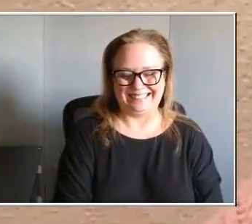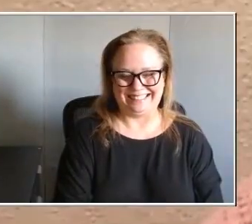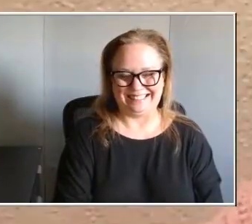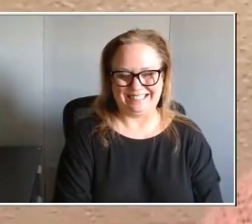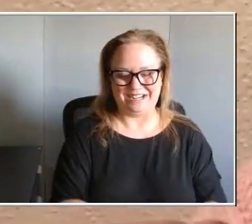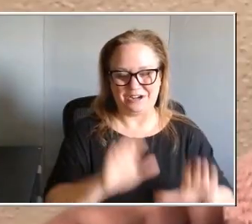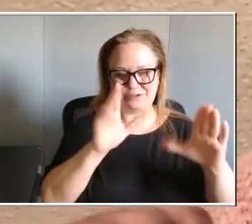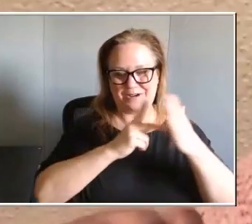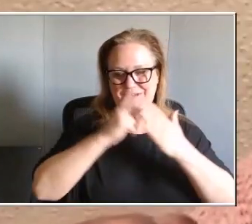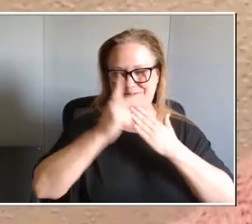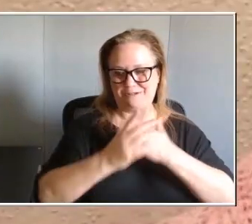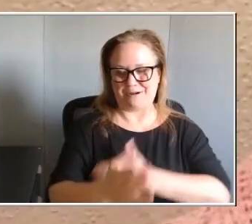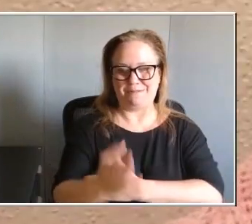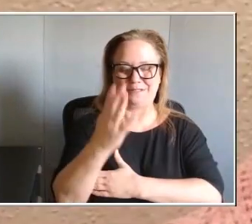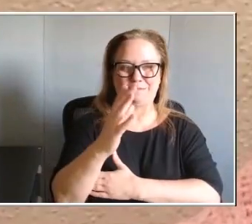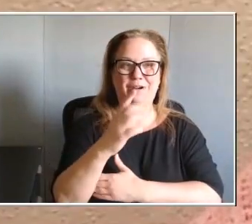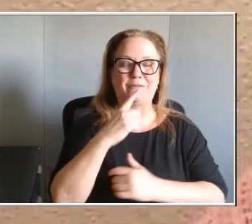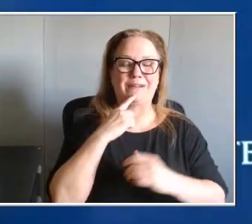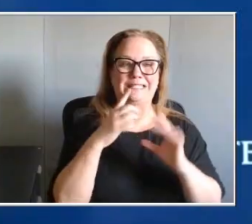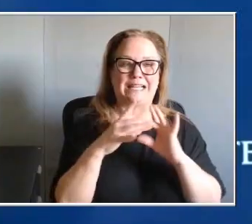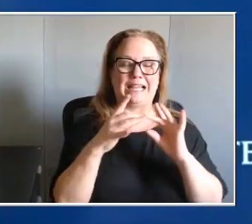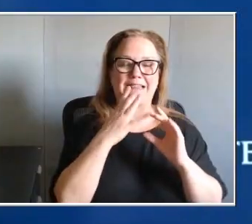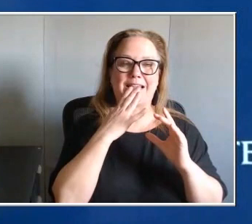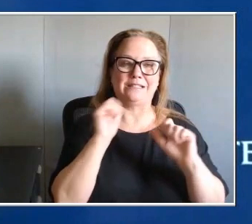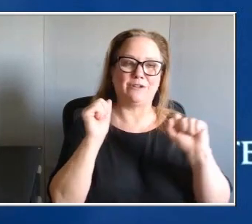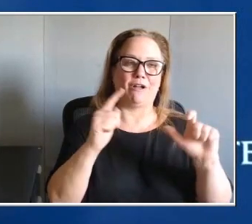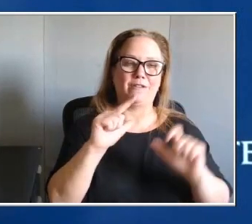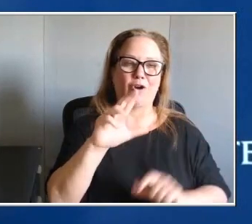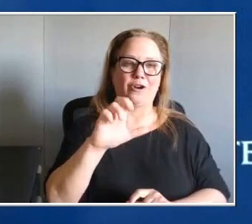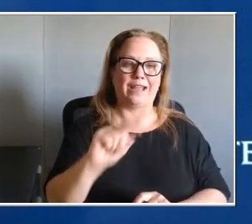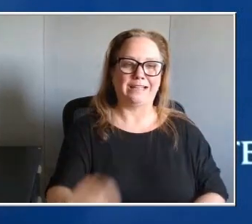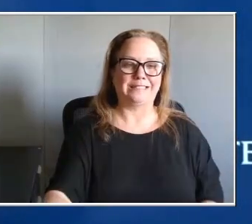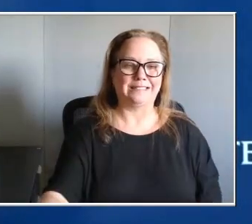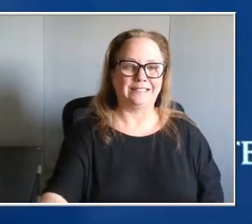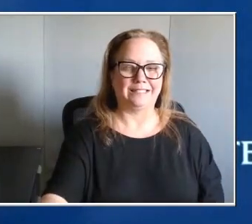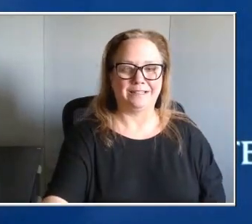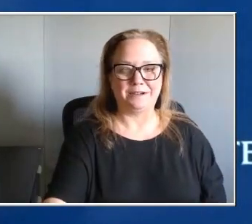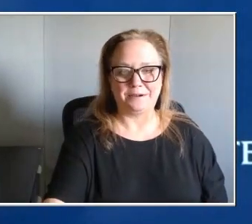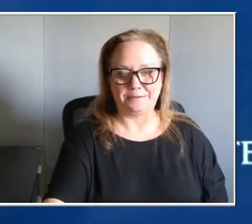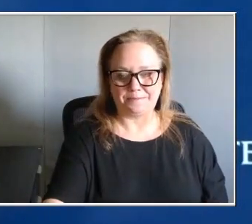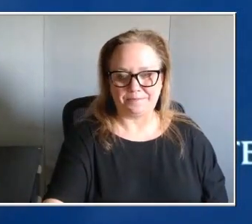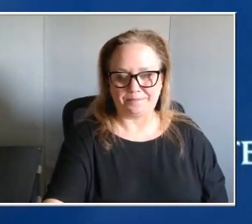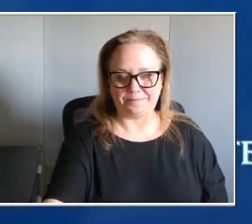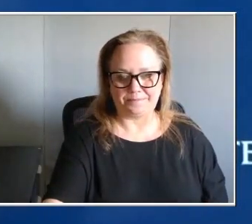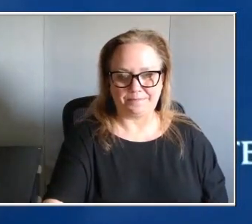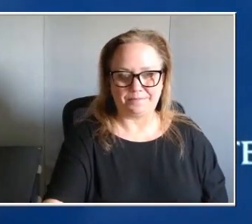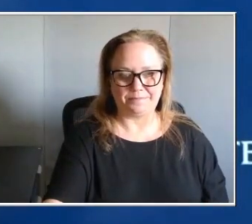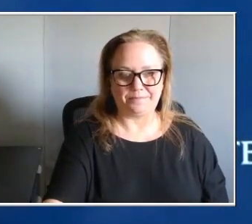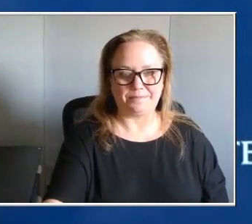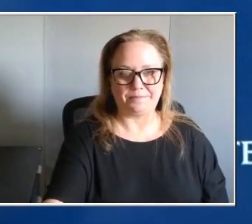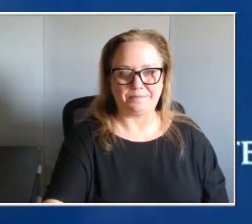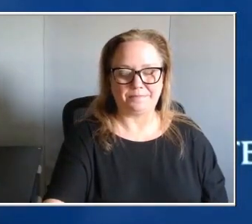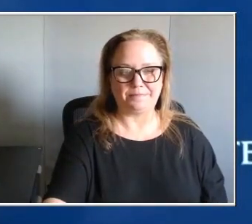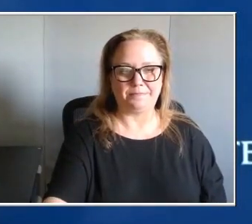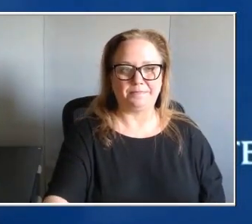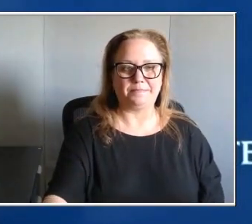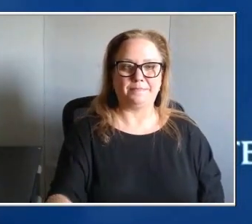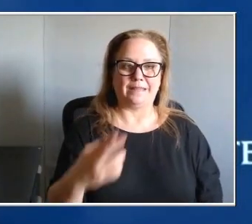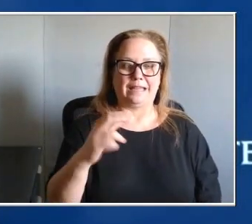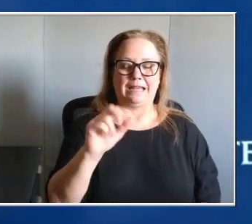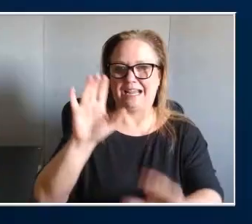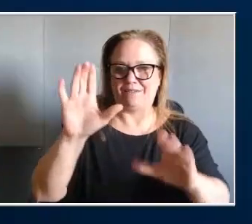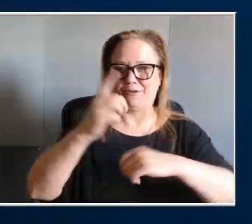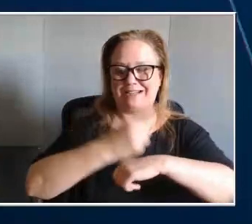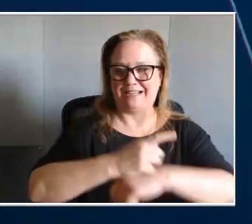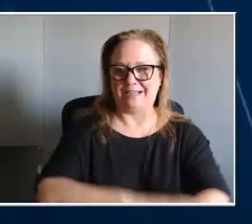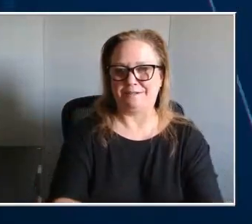program this morning, and I just want to say thanks to all of our guests and for all the great work that they've done and the great work that moms do, as Hannah shows us every day.